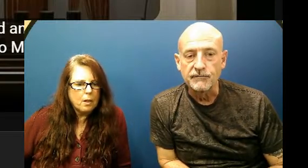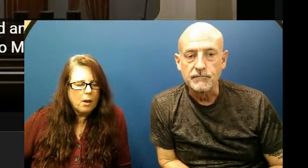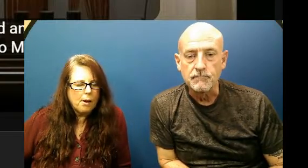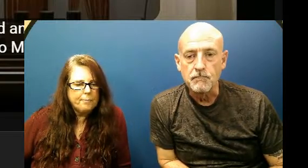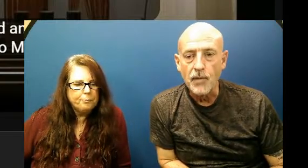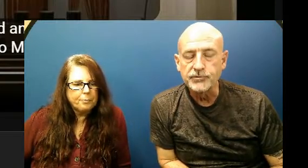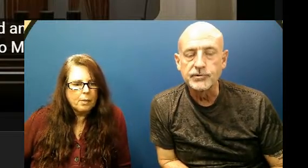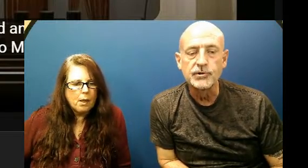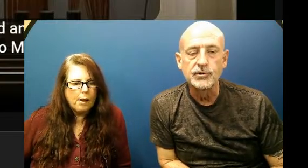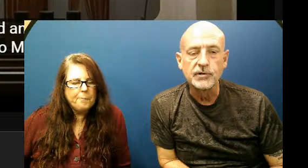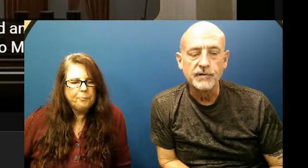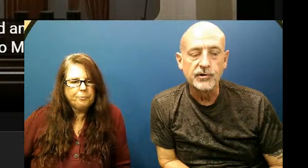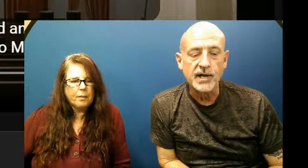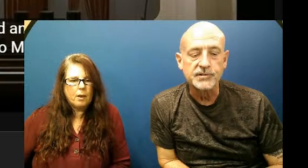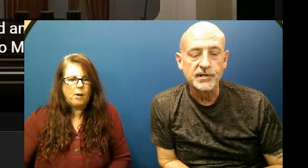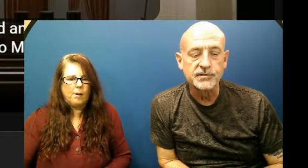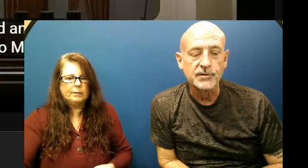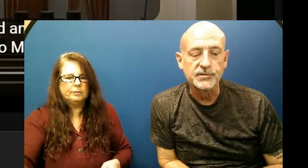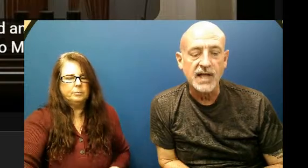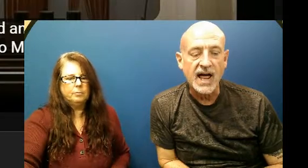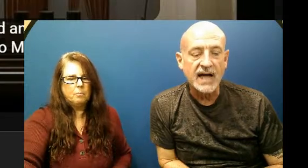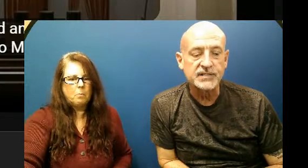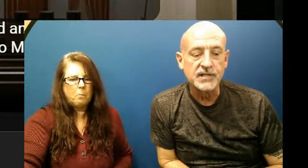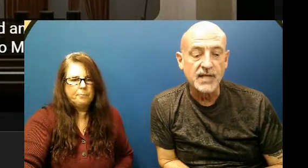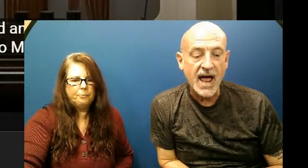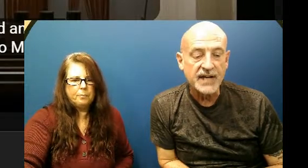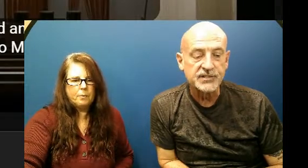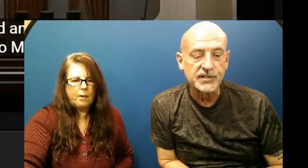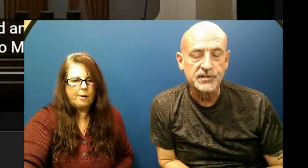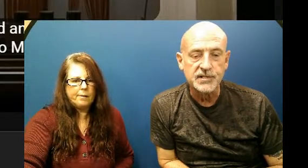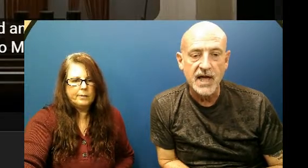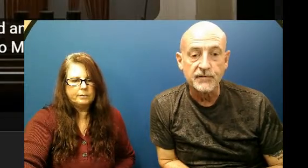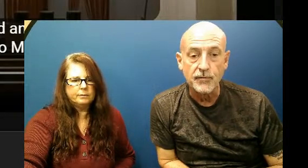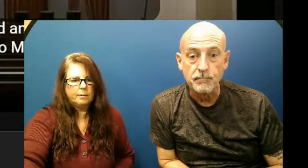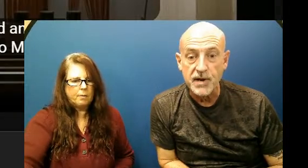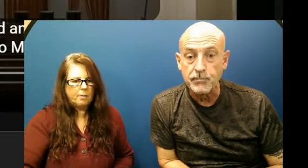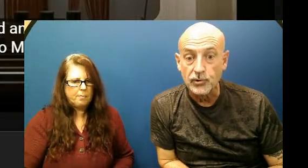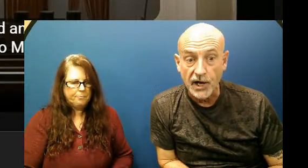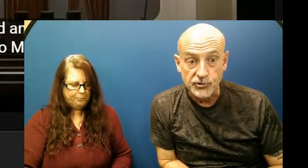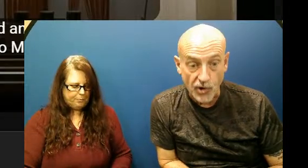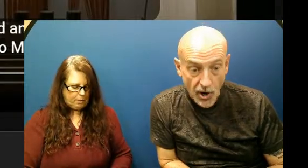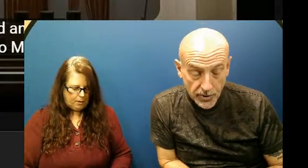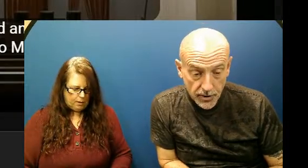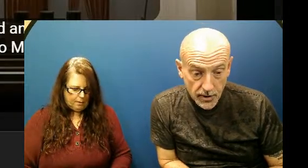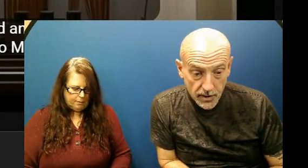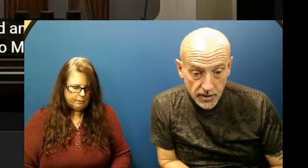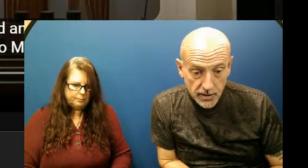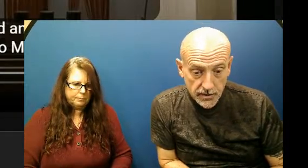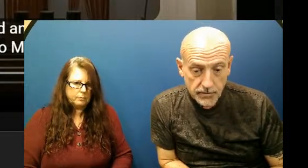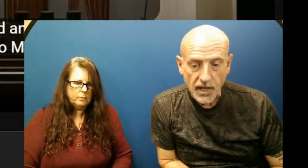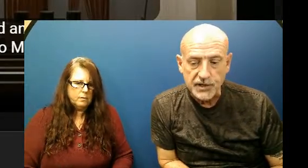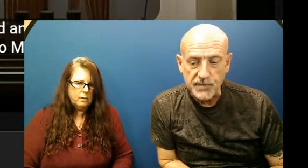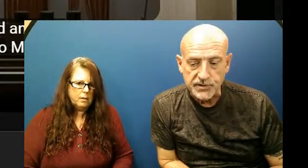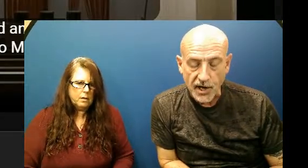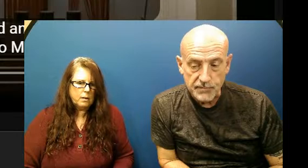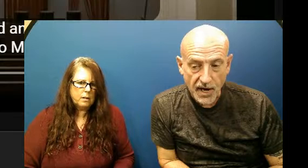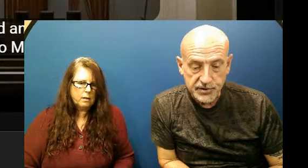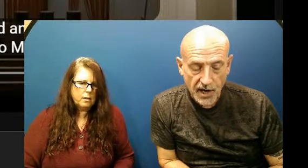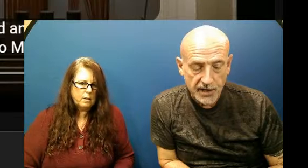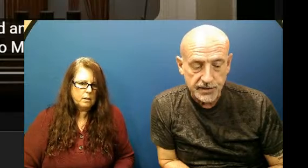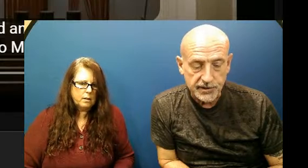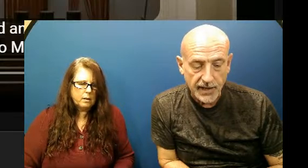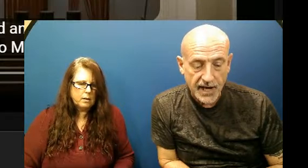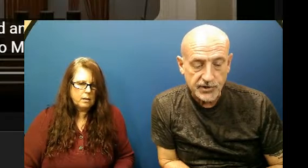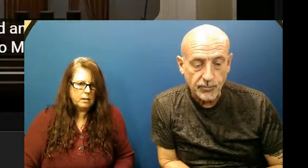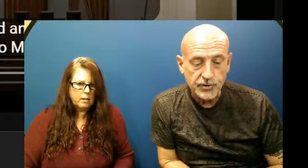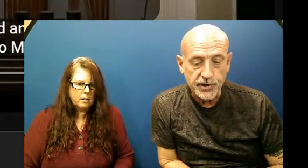hacking of multitude of internet systems and accessing data from people like Trump has been done by